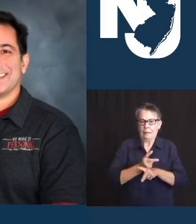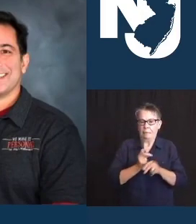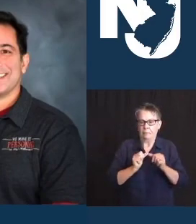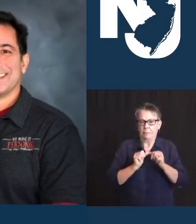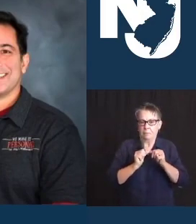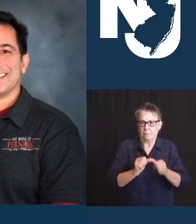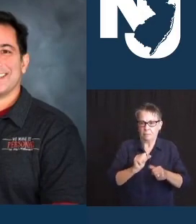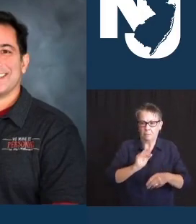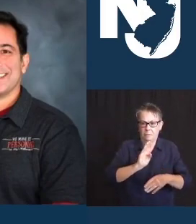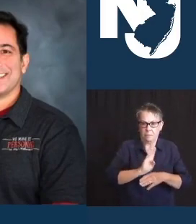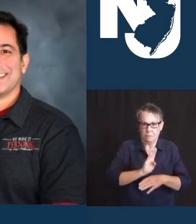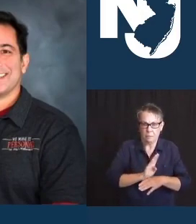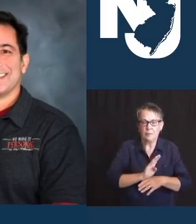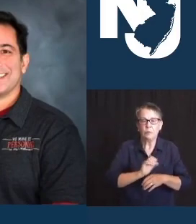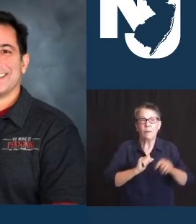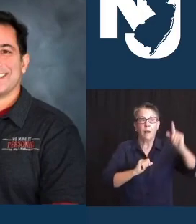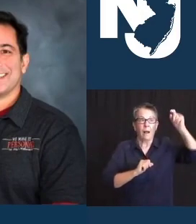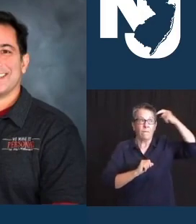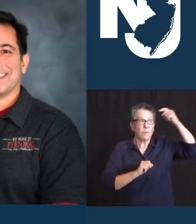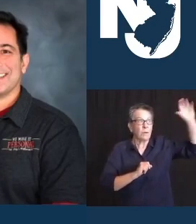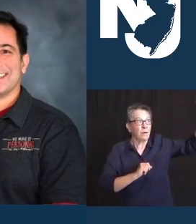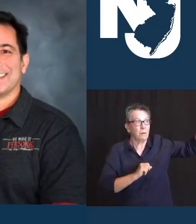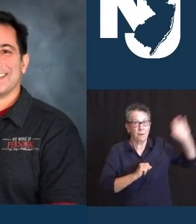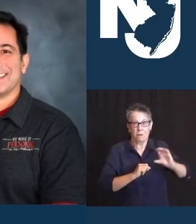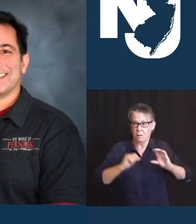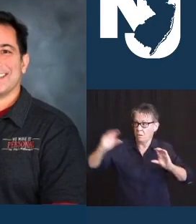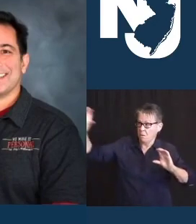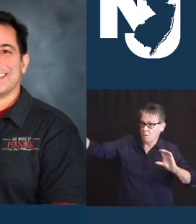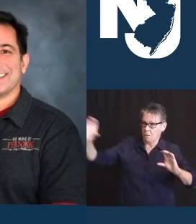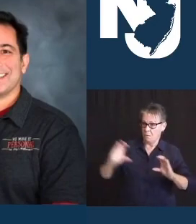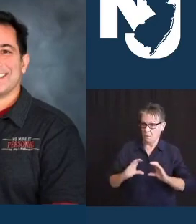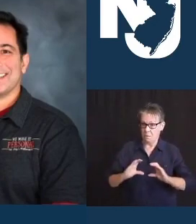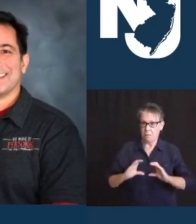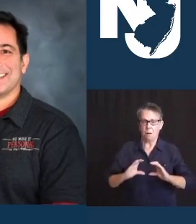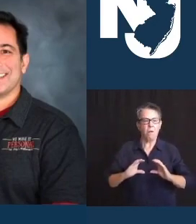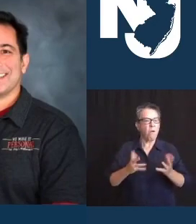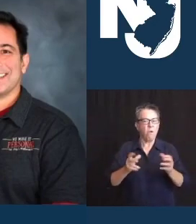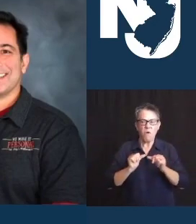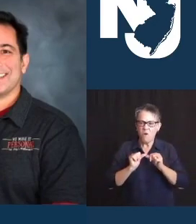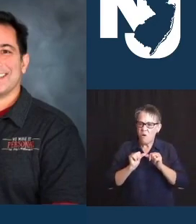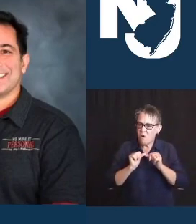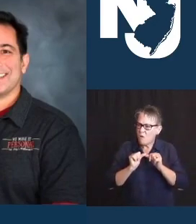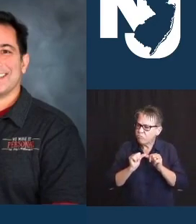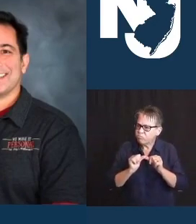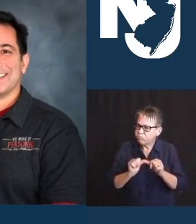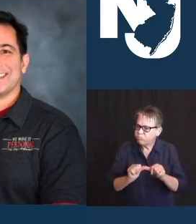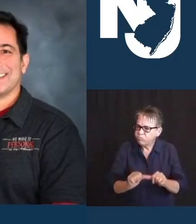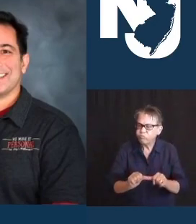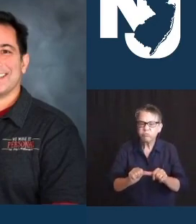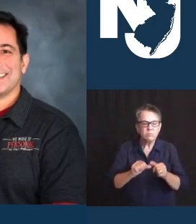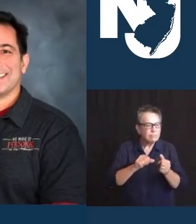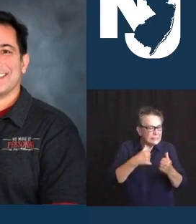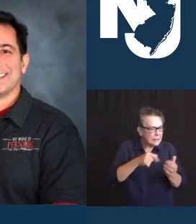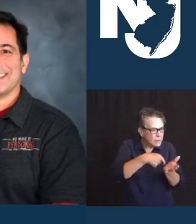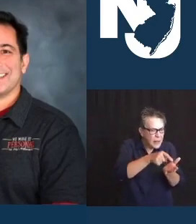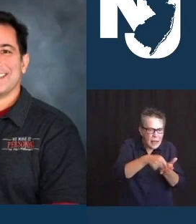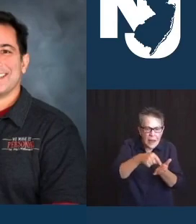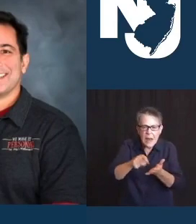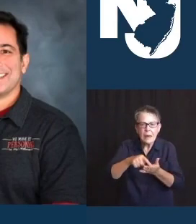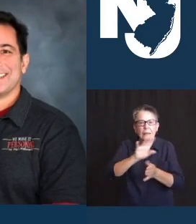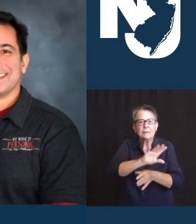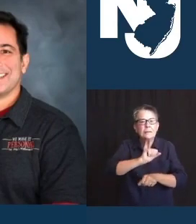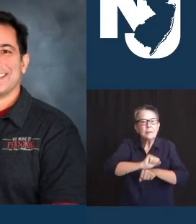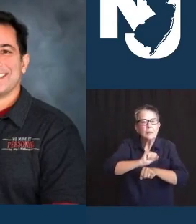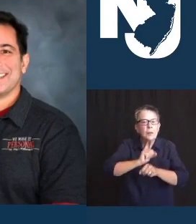meant that Joy's Hallmark's employees could be kept on the payroll and that the bills could be paid to keep the store running. I